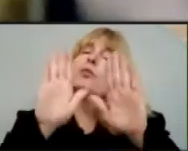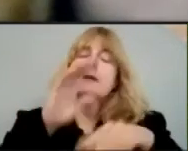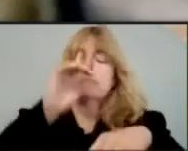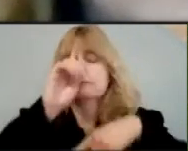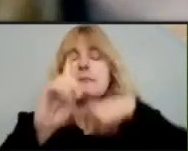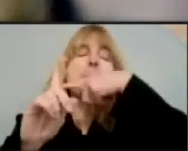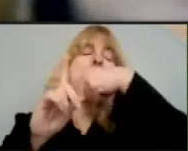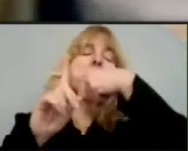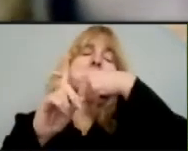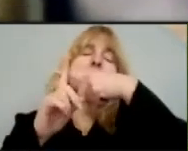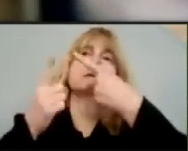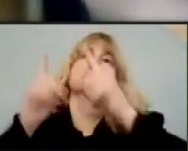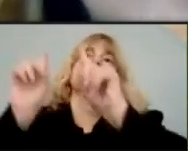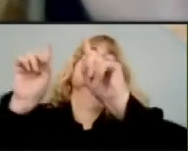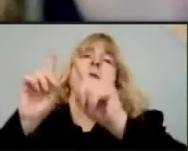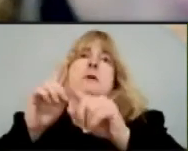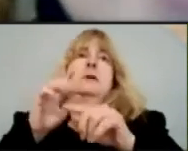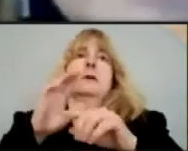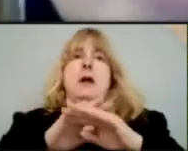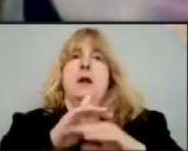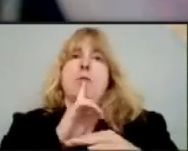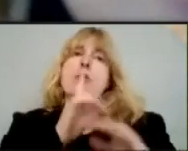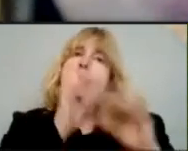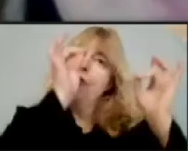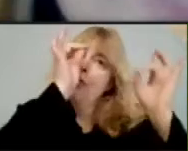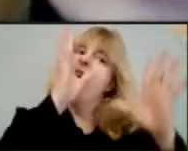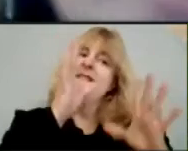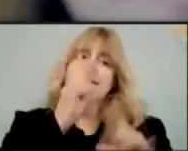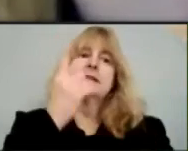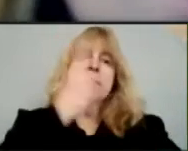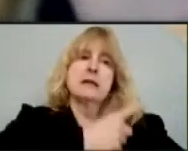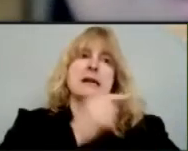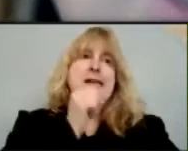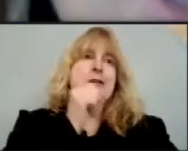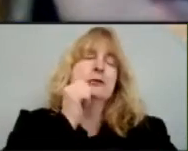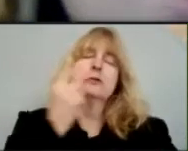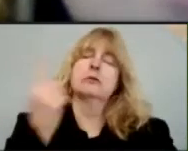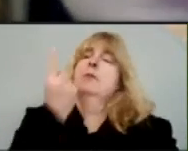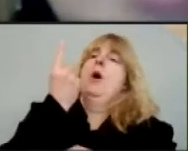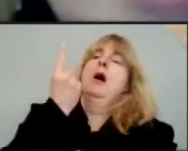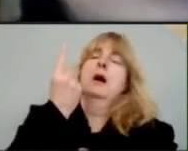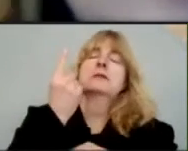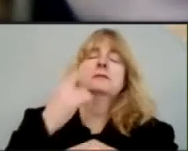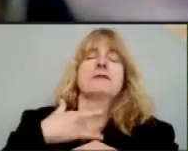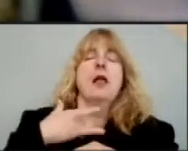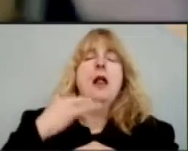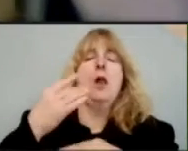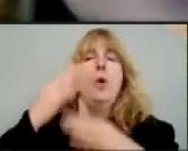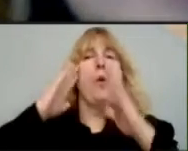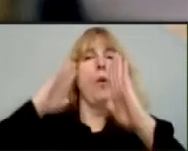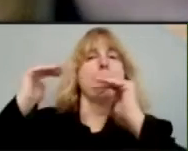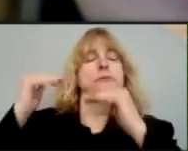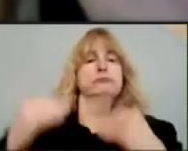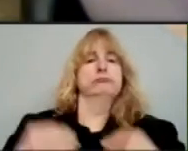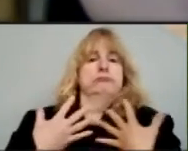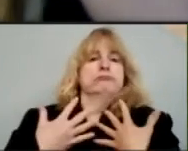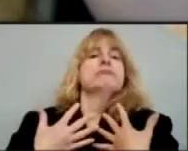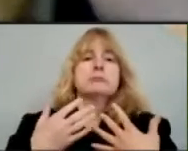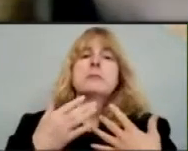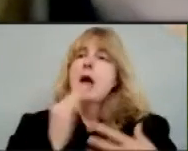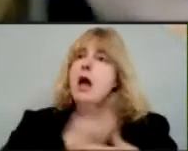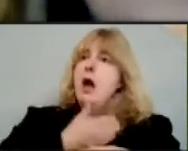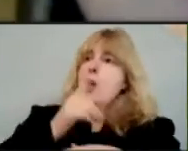really dark day. And so I just want to encourage our elected officials, keep